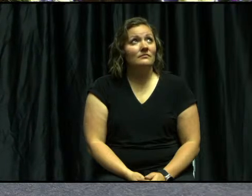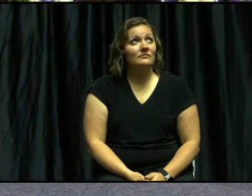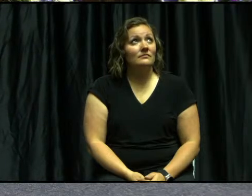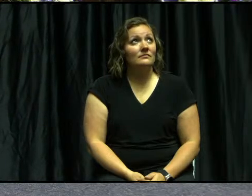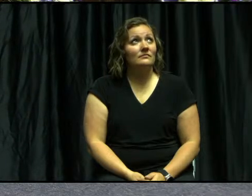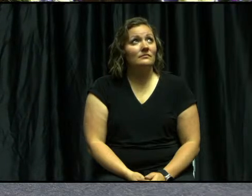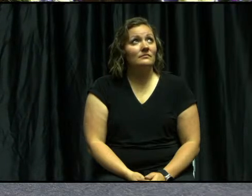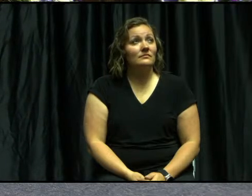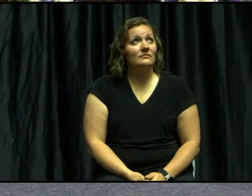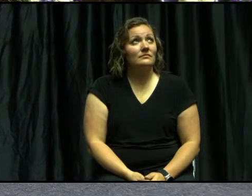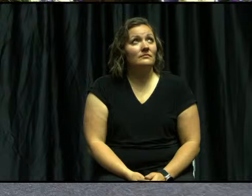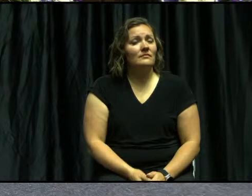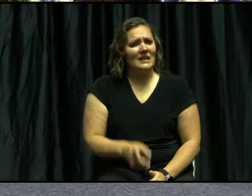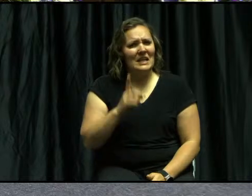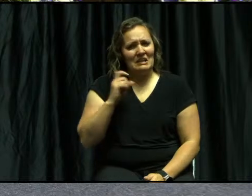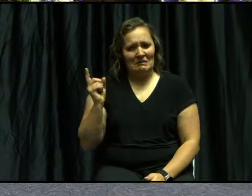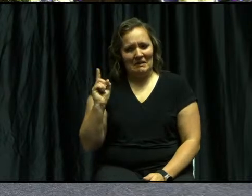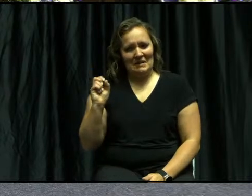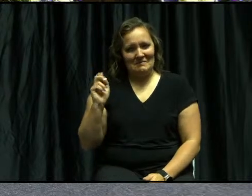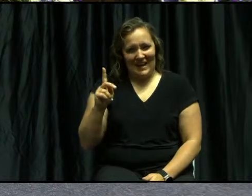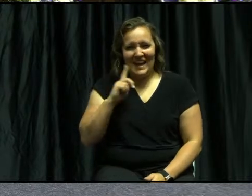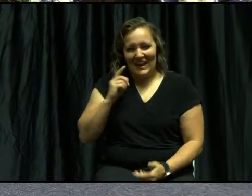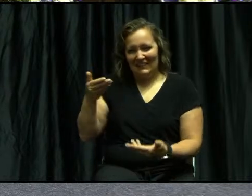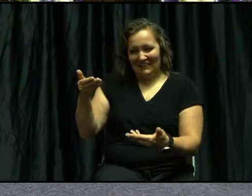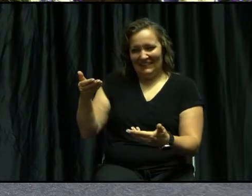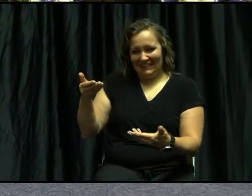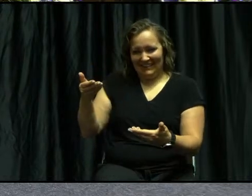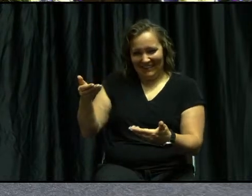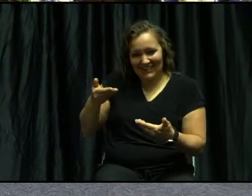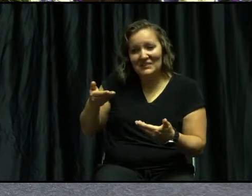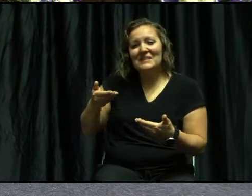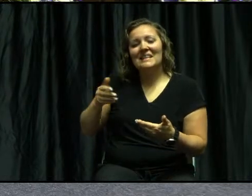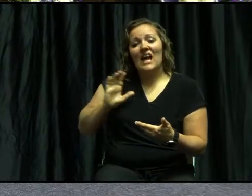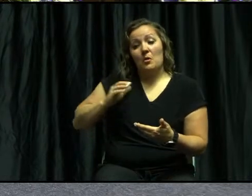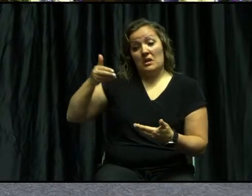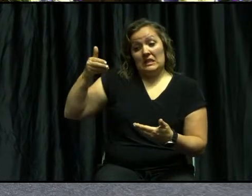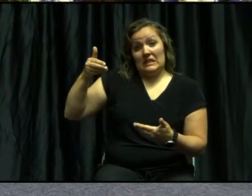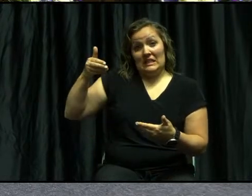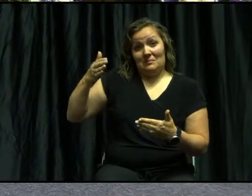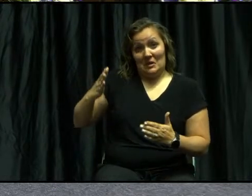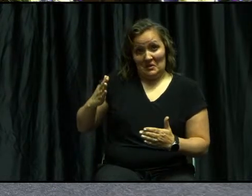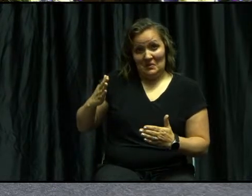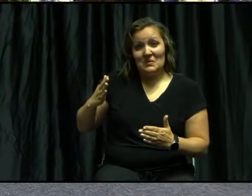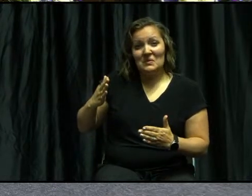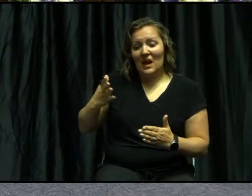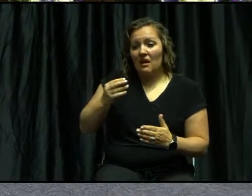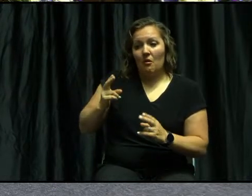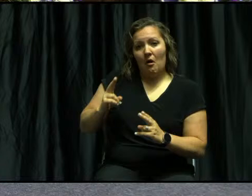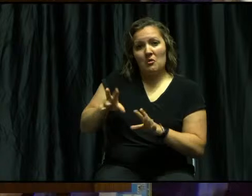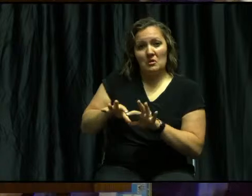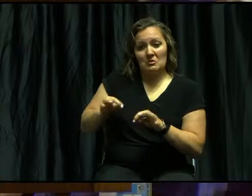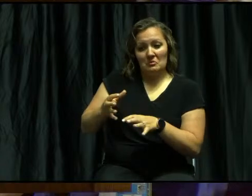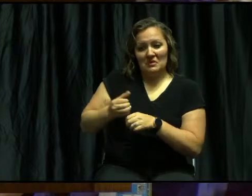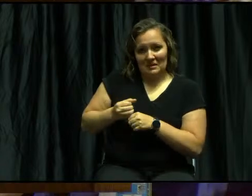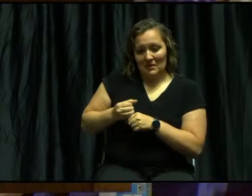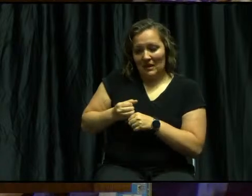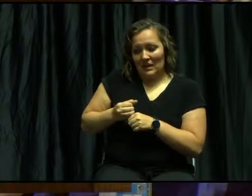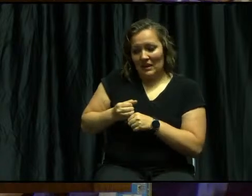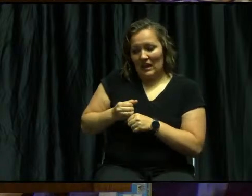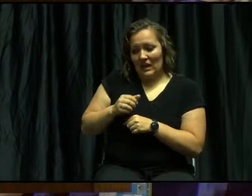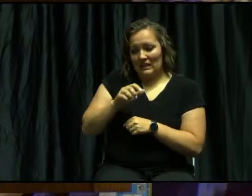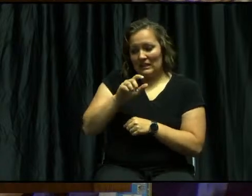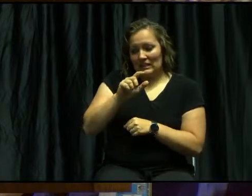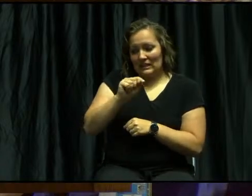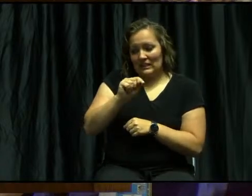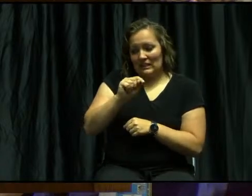You may as well come back up. I'm pleased to introduce you the commencement speaker and honorary degree recipient, Tau Papua.